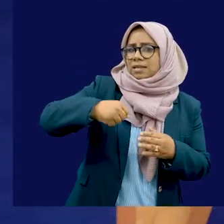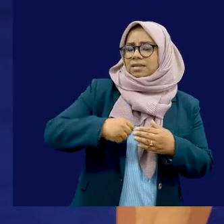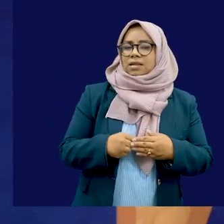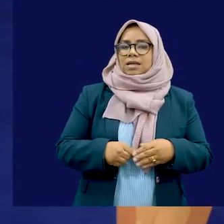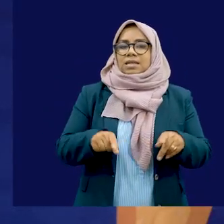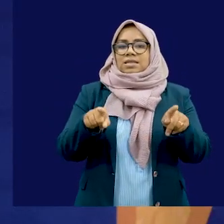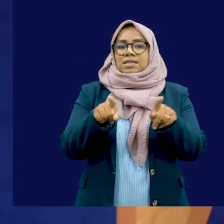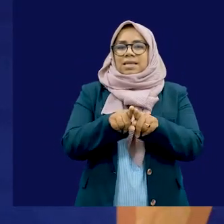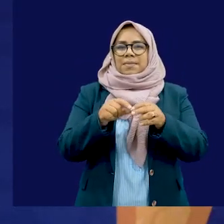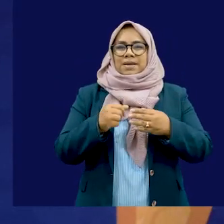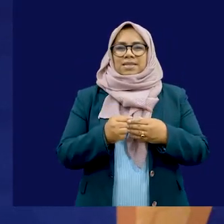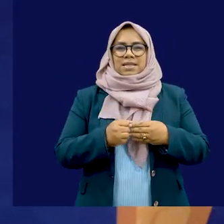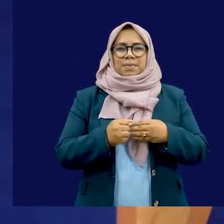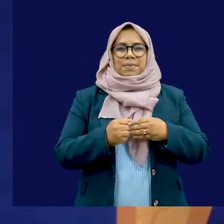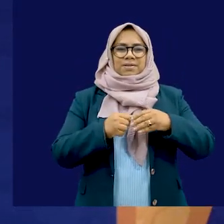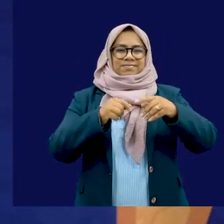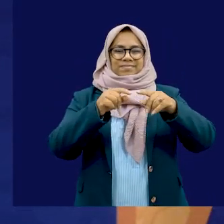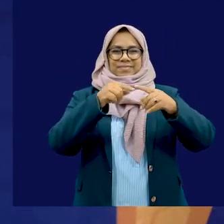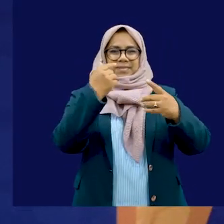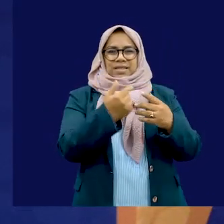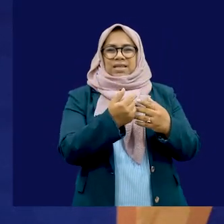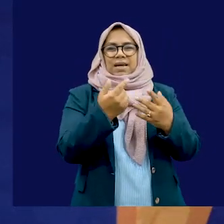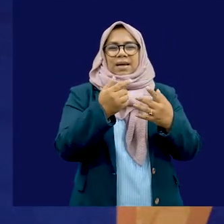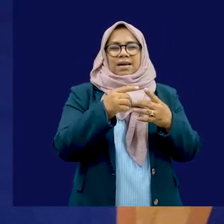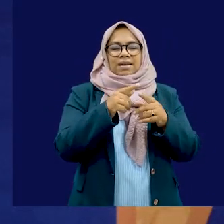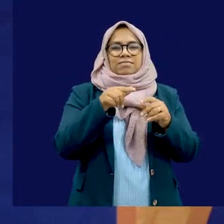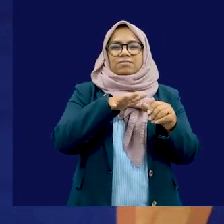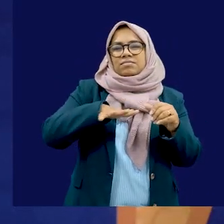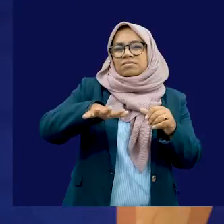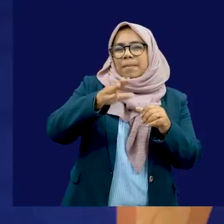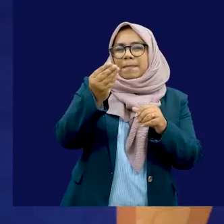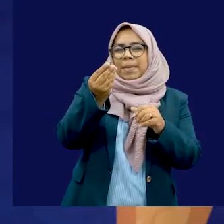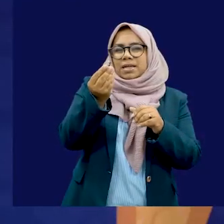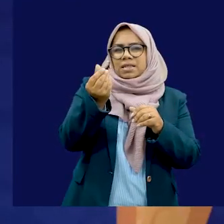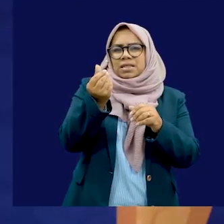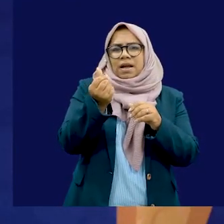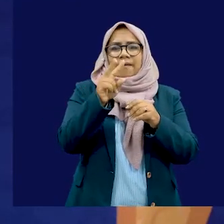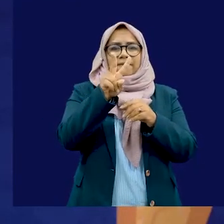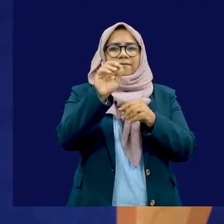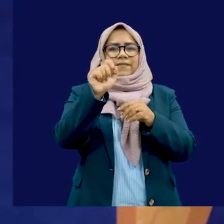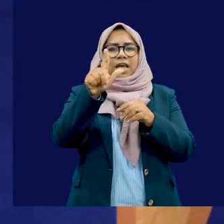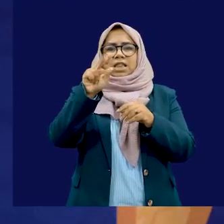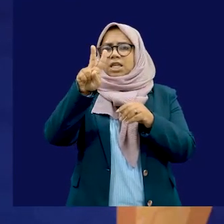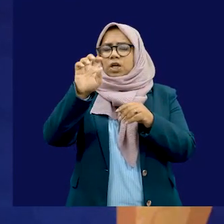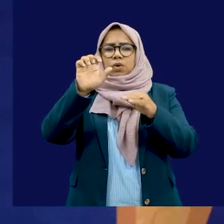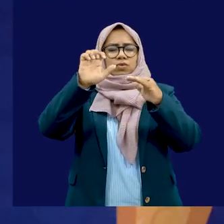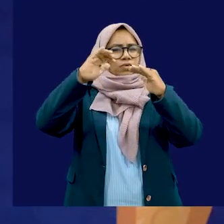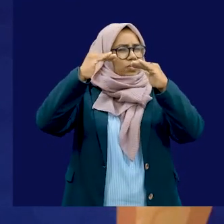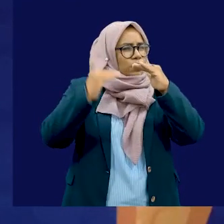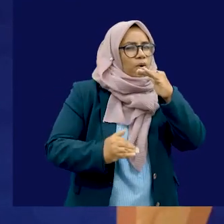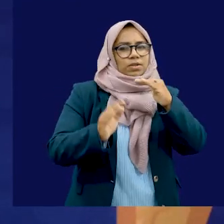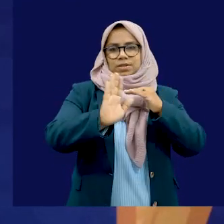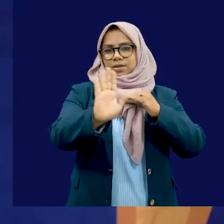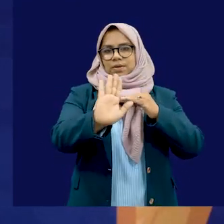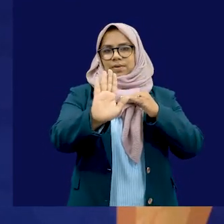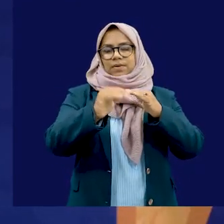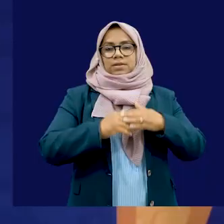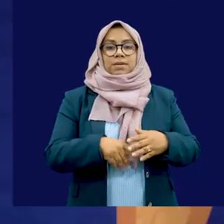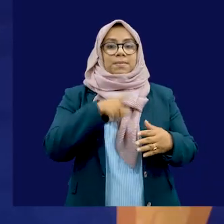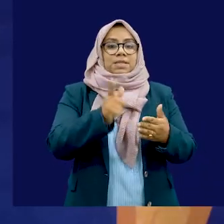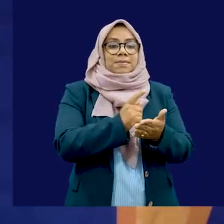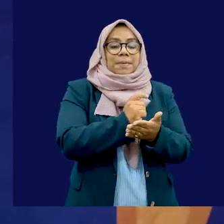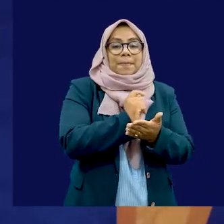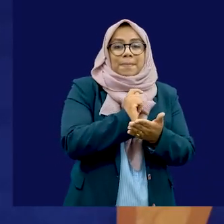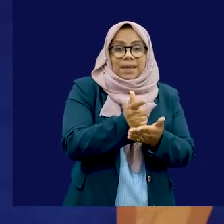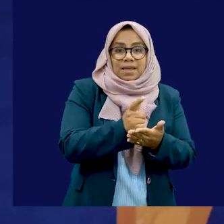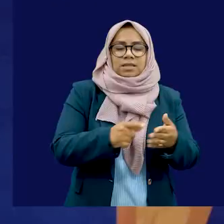not exceed the customary amount used in the area. If it exceeds the customary amount, zakat should be